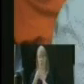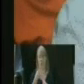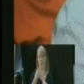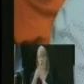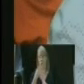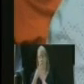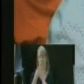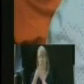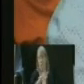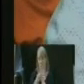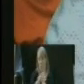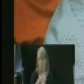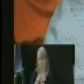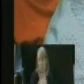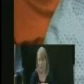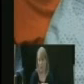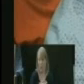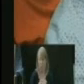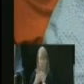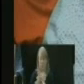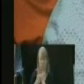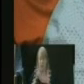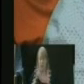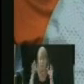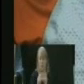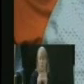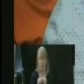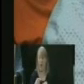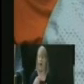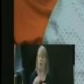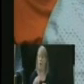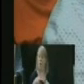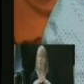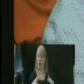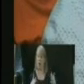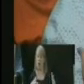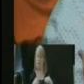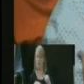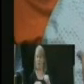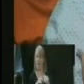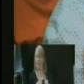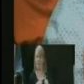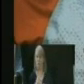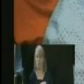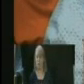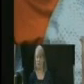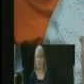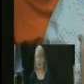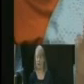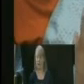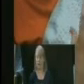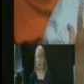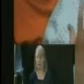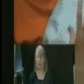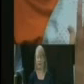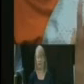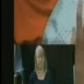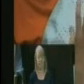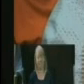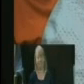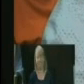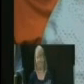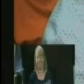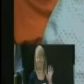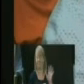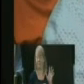meetings. And I just have to say I was very nervous about that first one, because I'm telling you, a